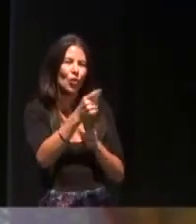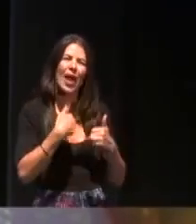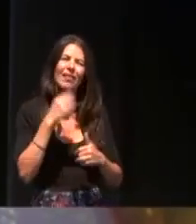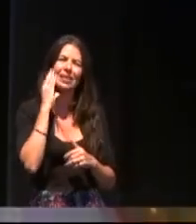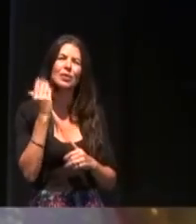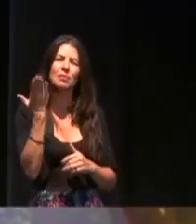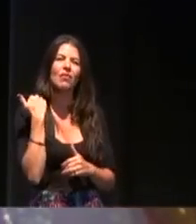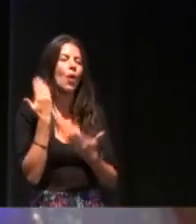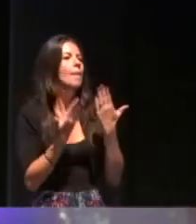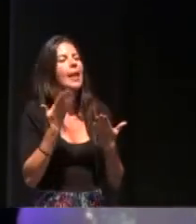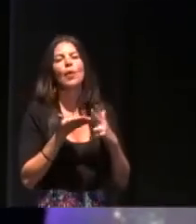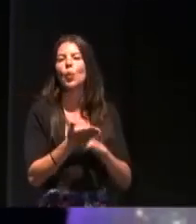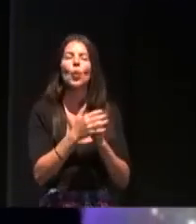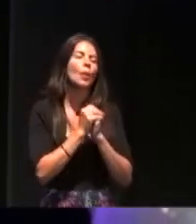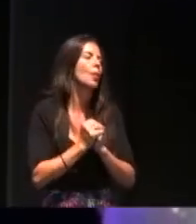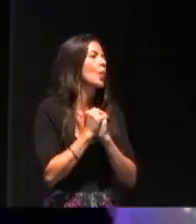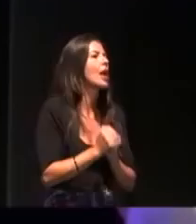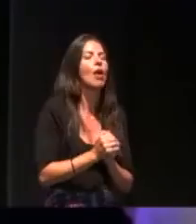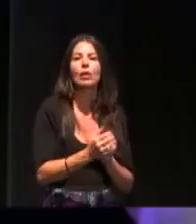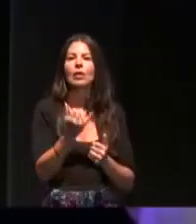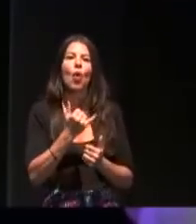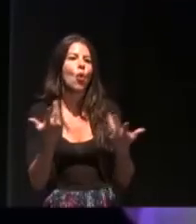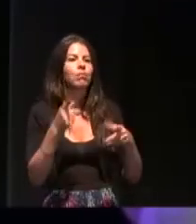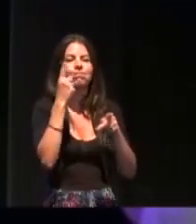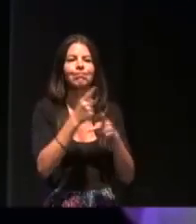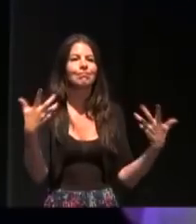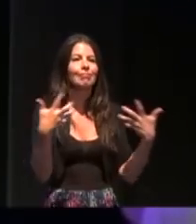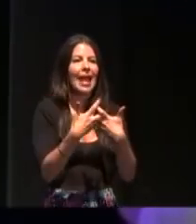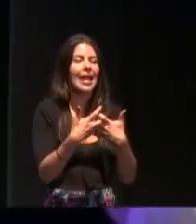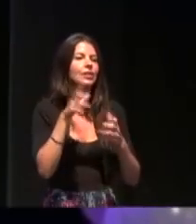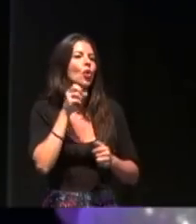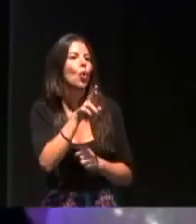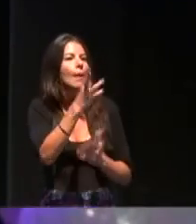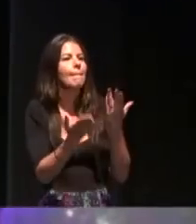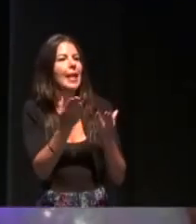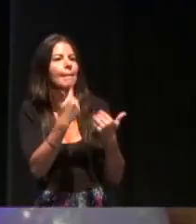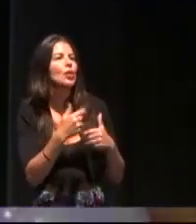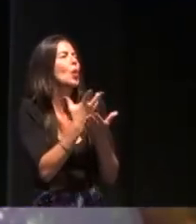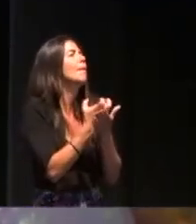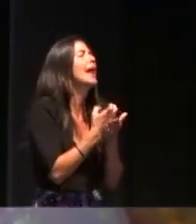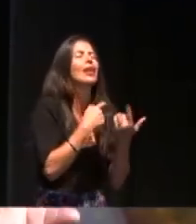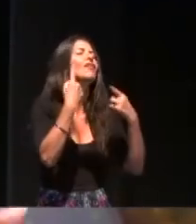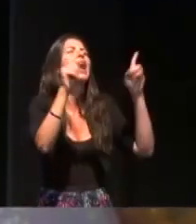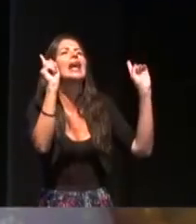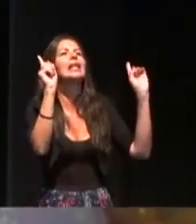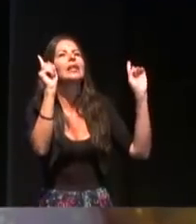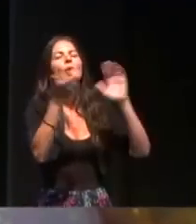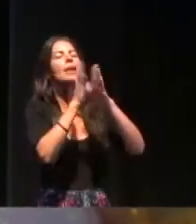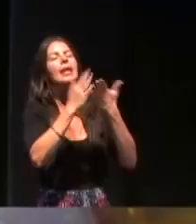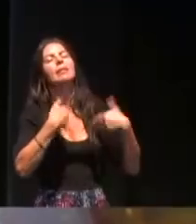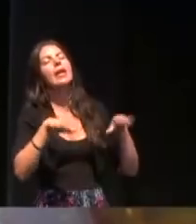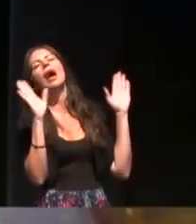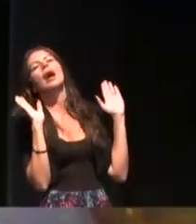like that. It may have come through prayer, may have come through an accidental alignment. It may have come that you begged and beseeched and finally you exhausted yourself, and in